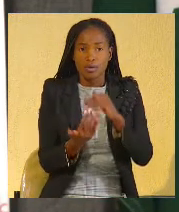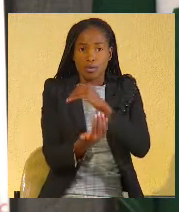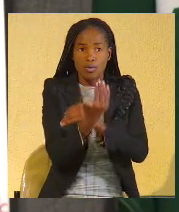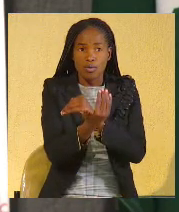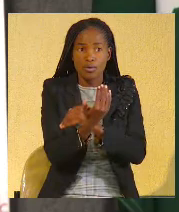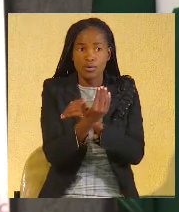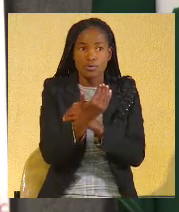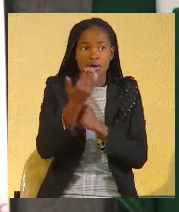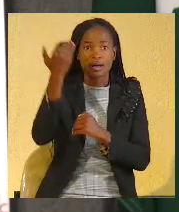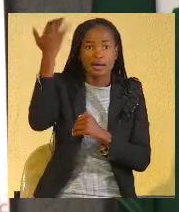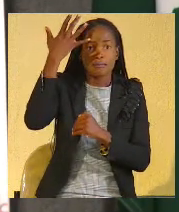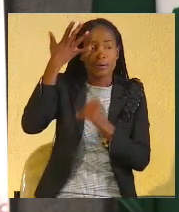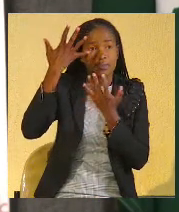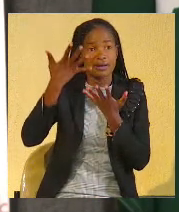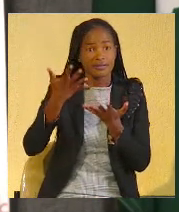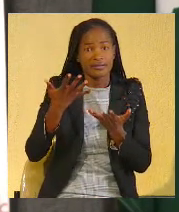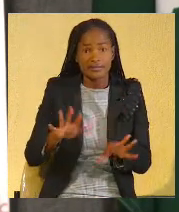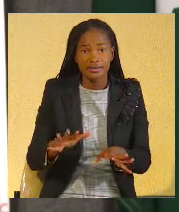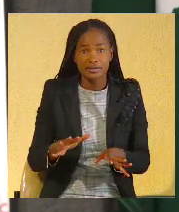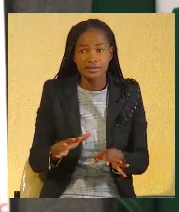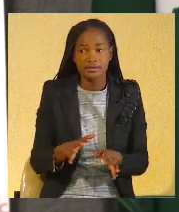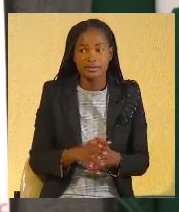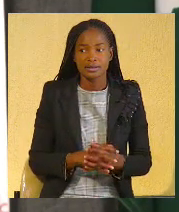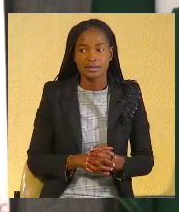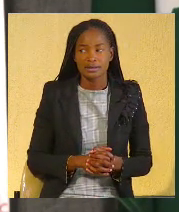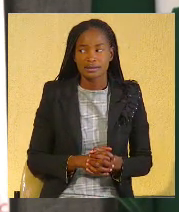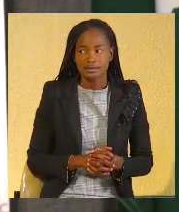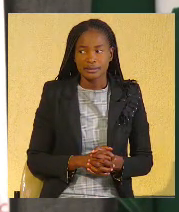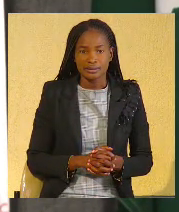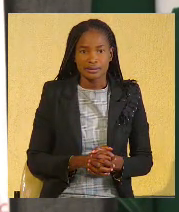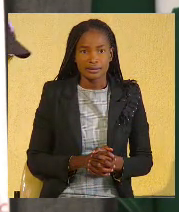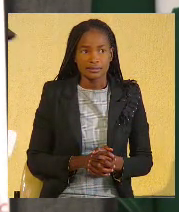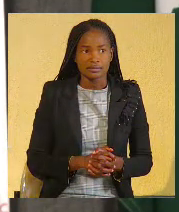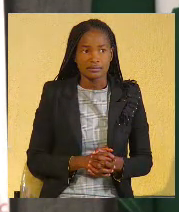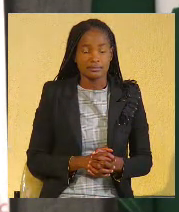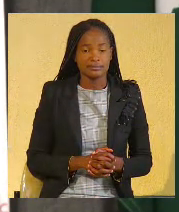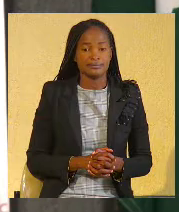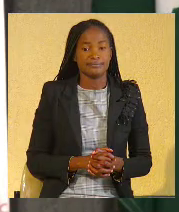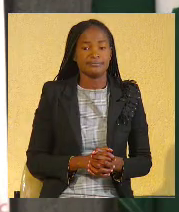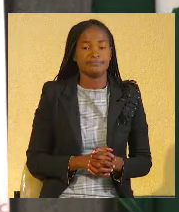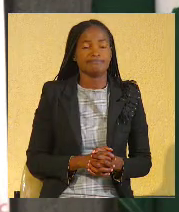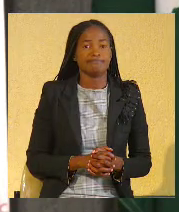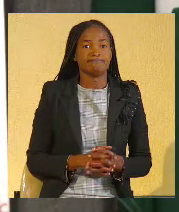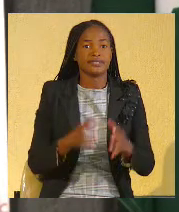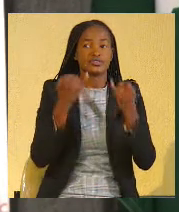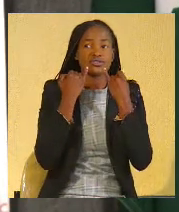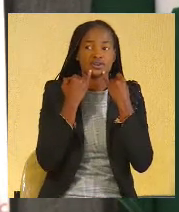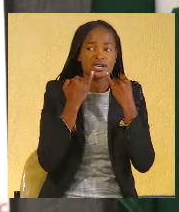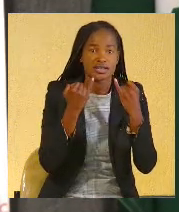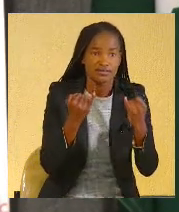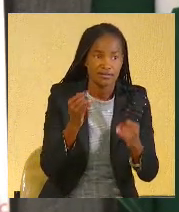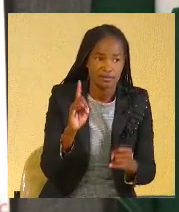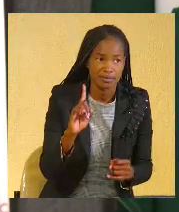morning at this center, and I can just inform you that